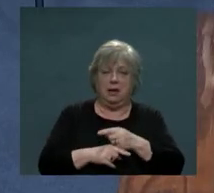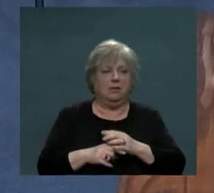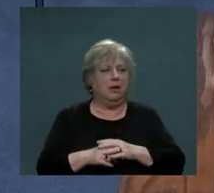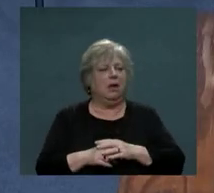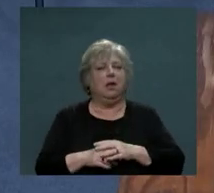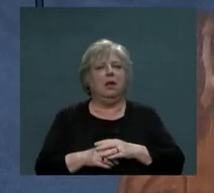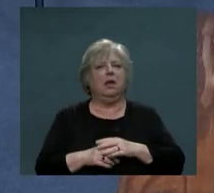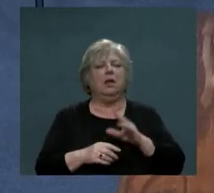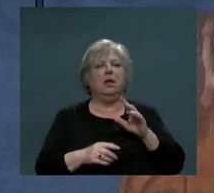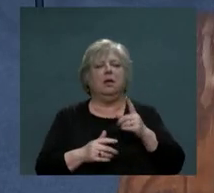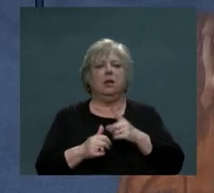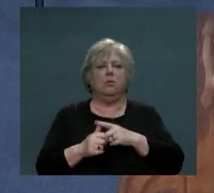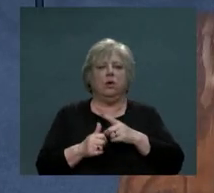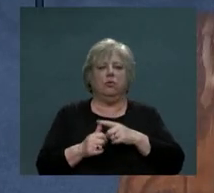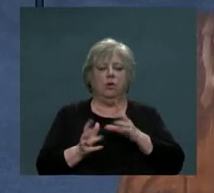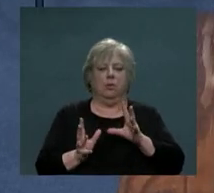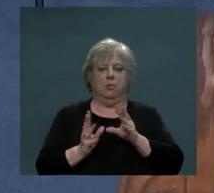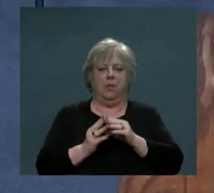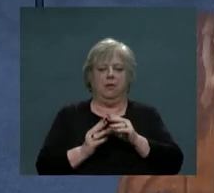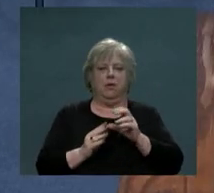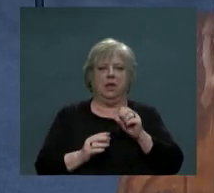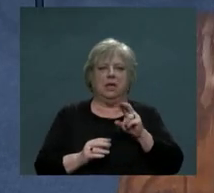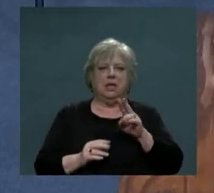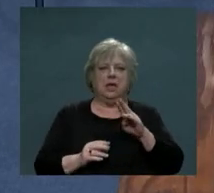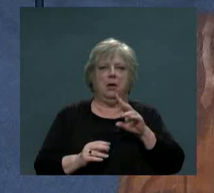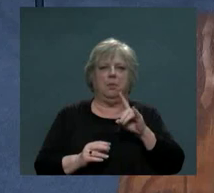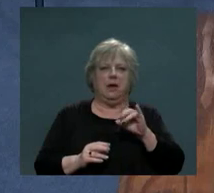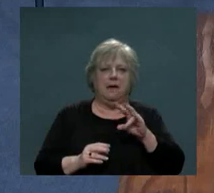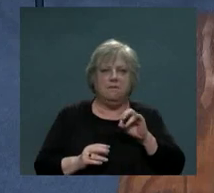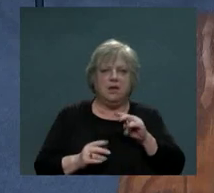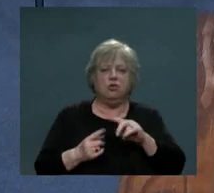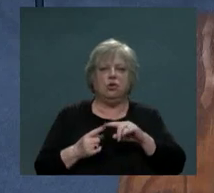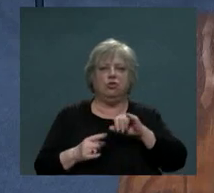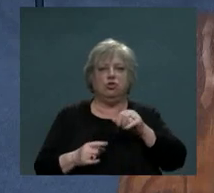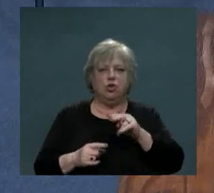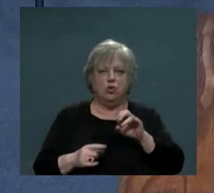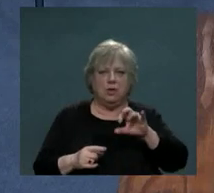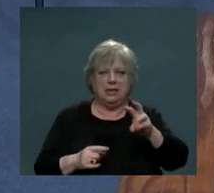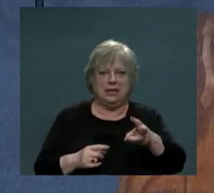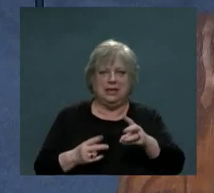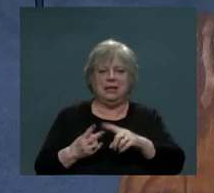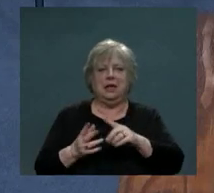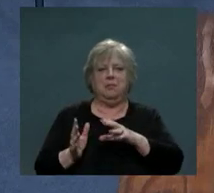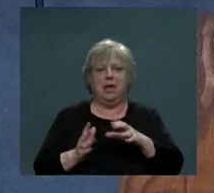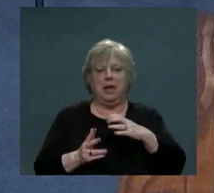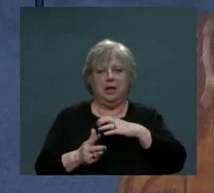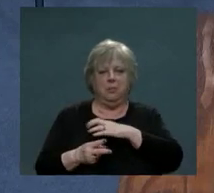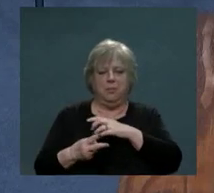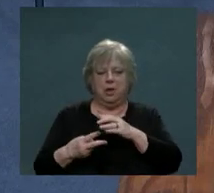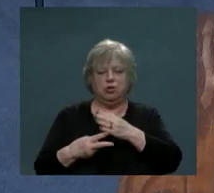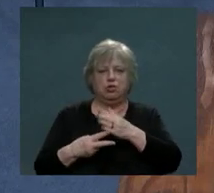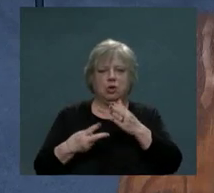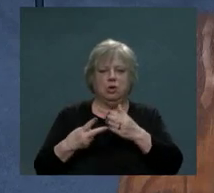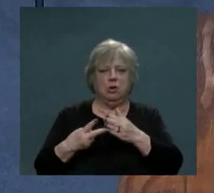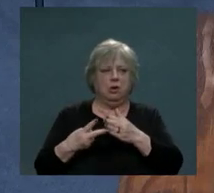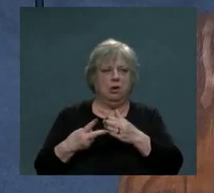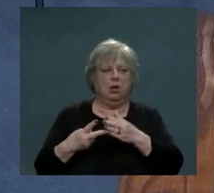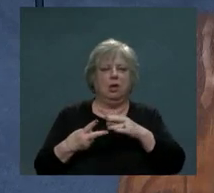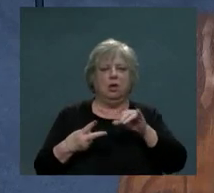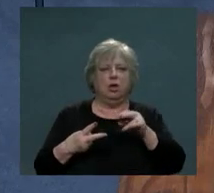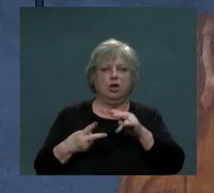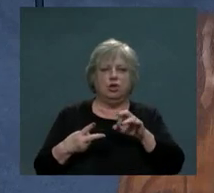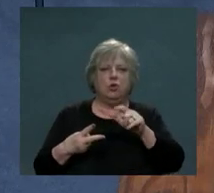the original. They met for the subdivision on June 6th, and then it was heard on the Planning Commission initially